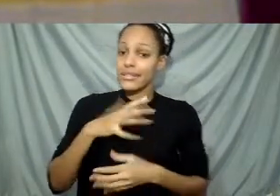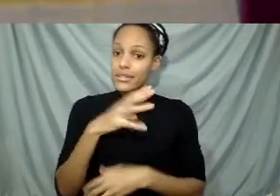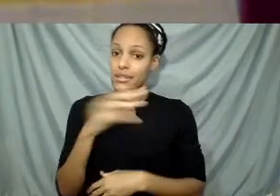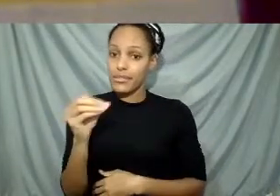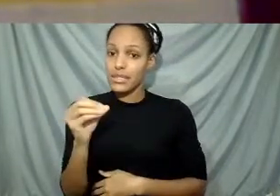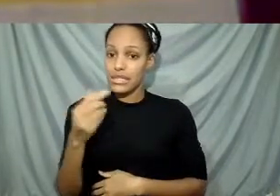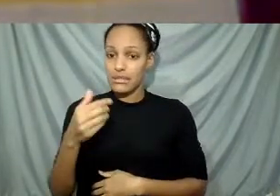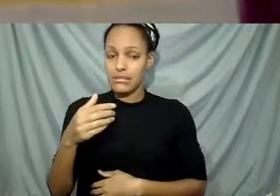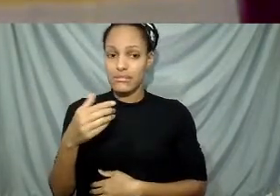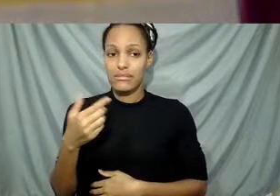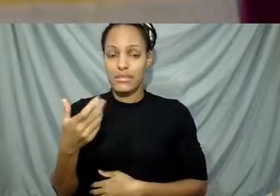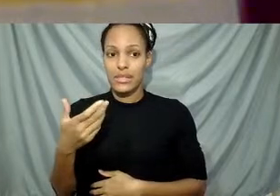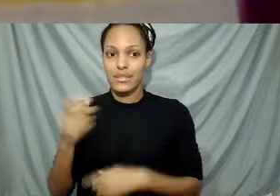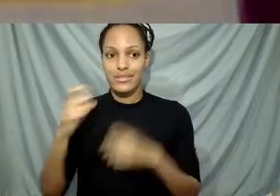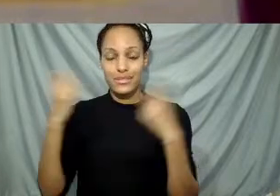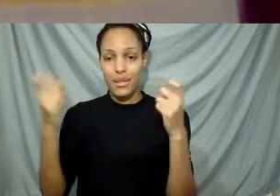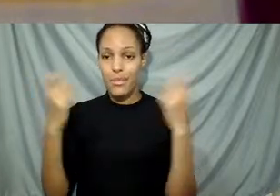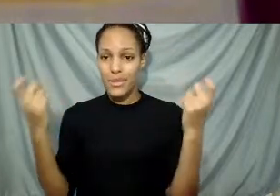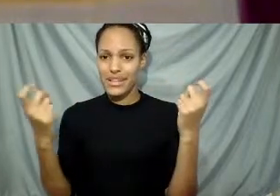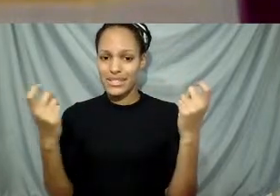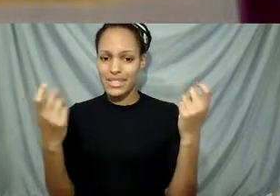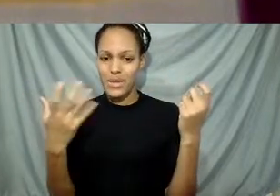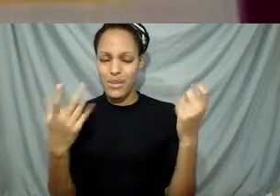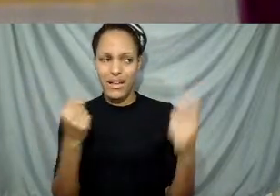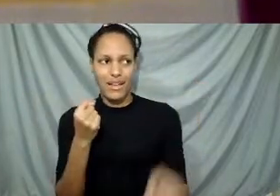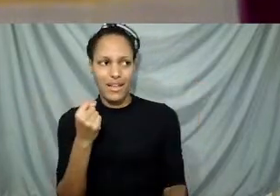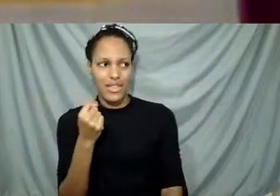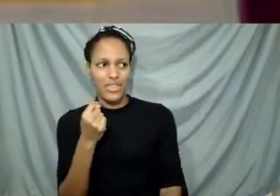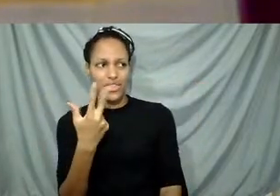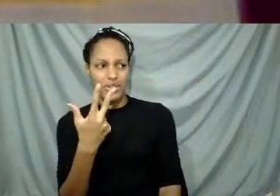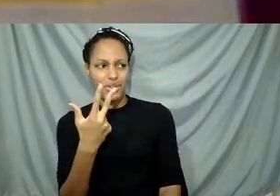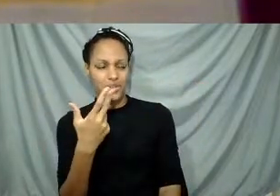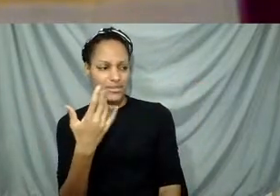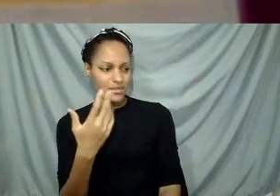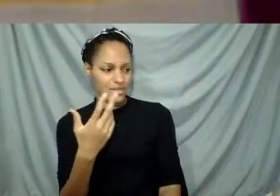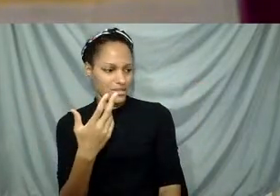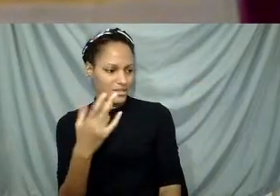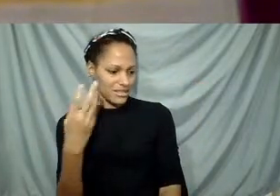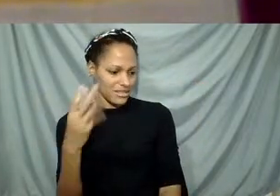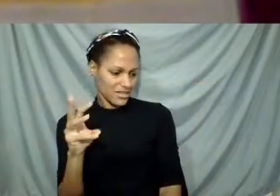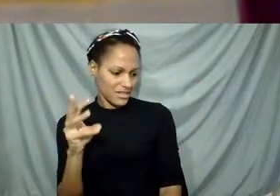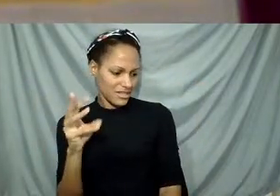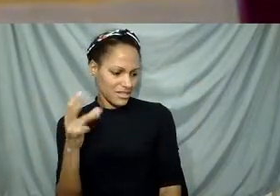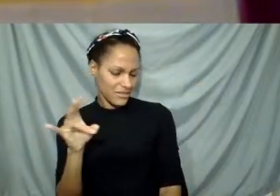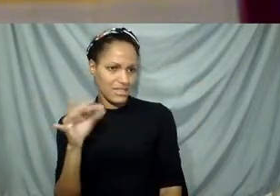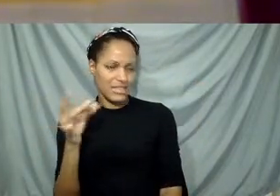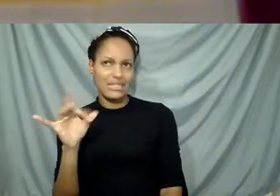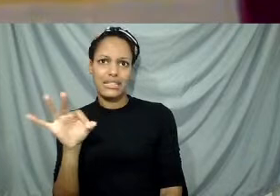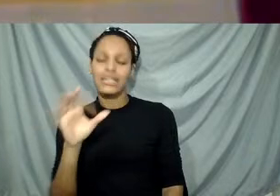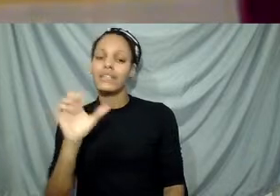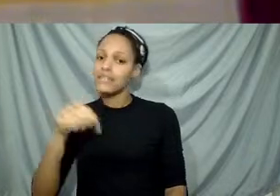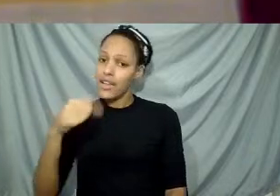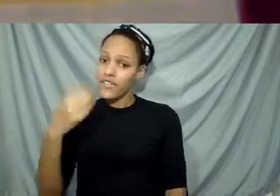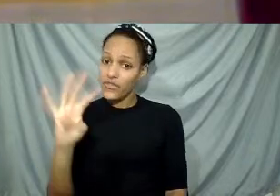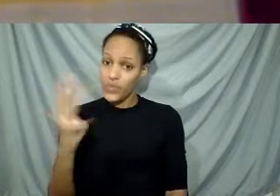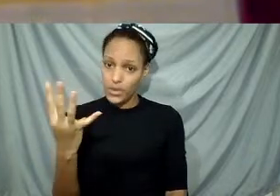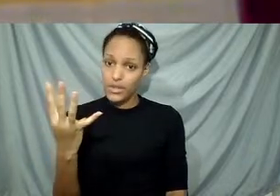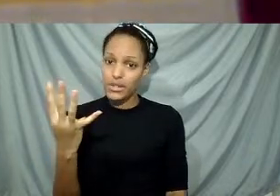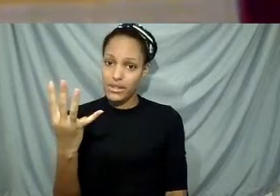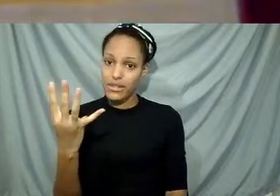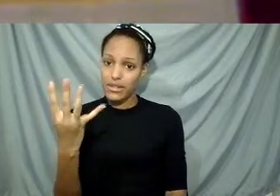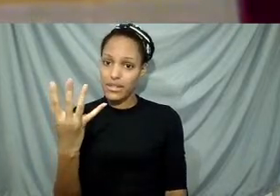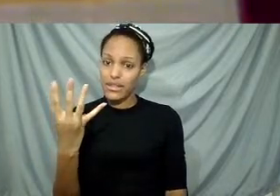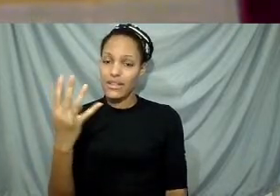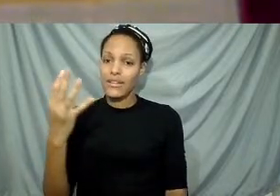celebrating our third now fiscal year, 17, 18, 19, 20. Yeah, we're going into our fourth fiscal